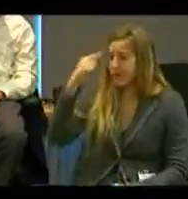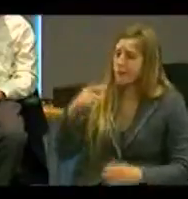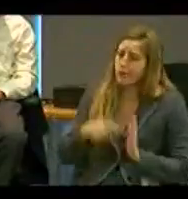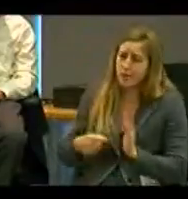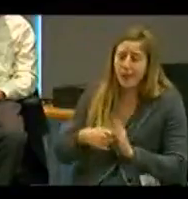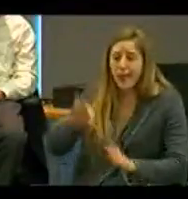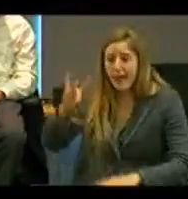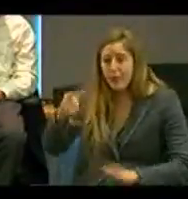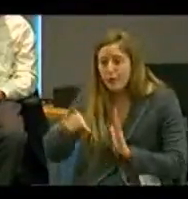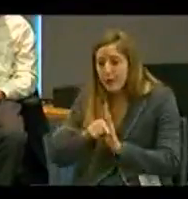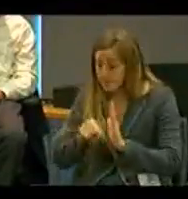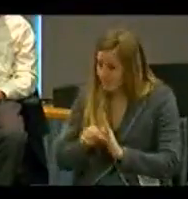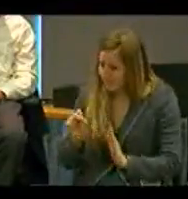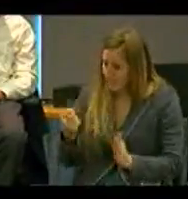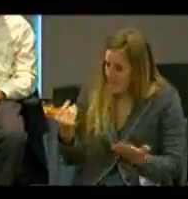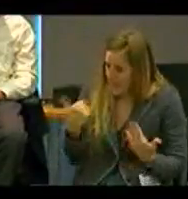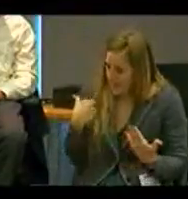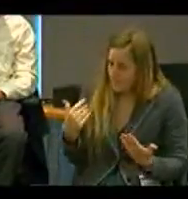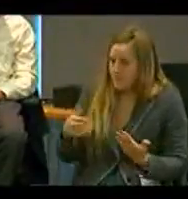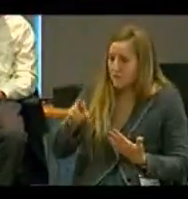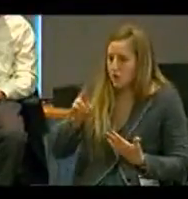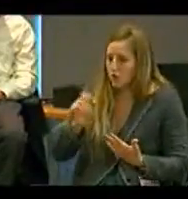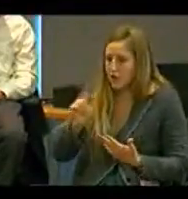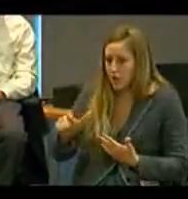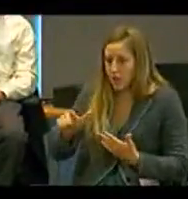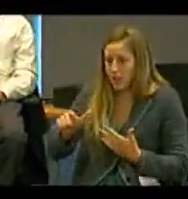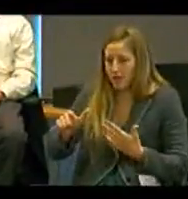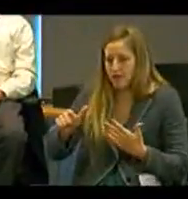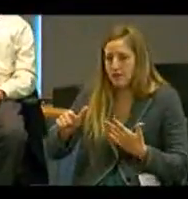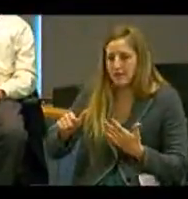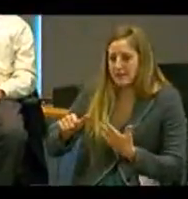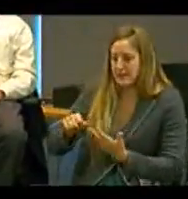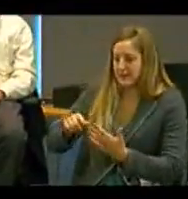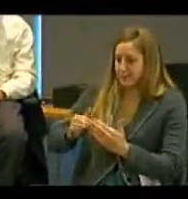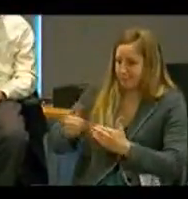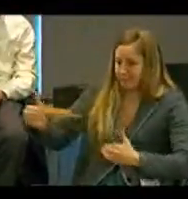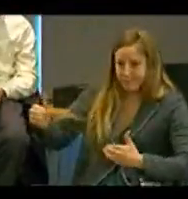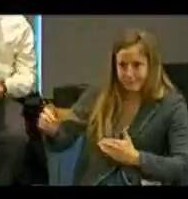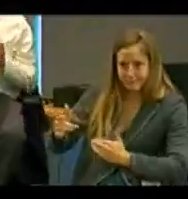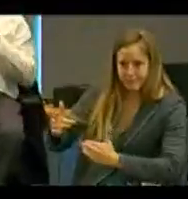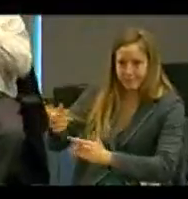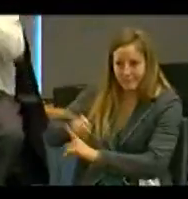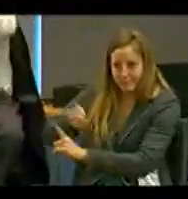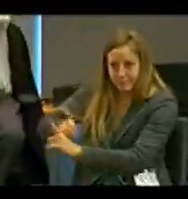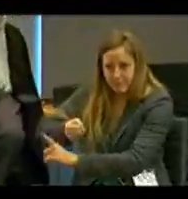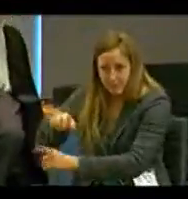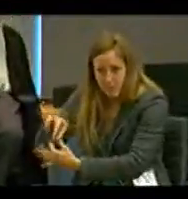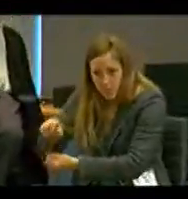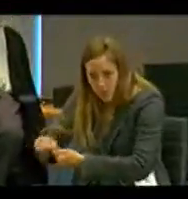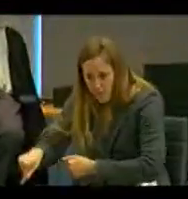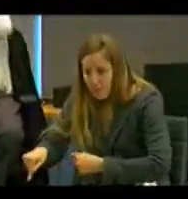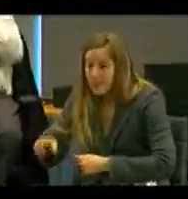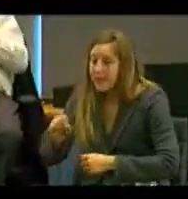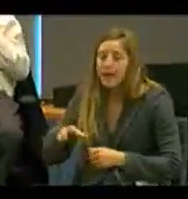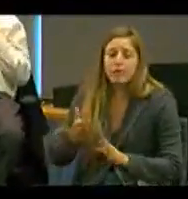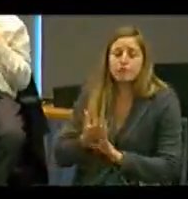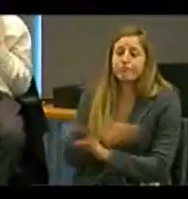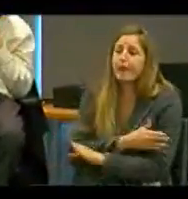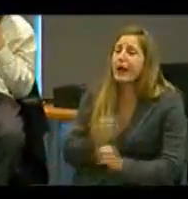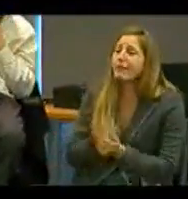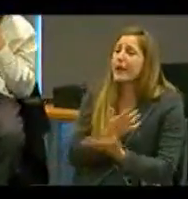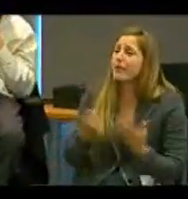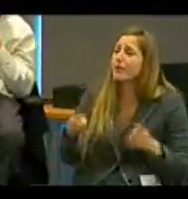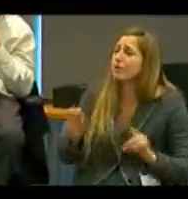example, there is a racial disparity that might be due to bias of some sort, but treat everything that happened before as if no